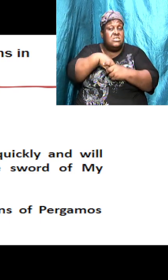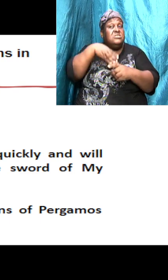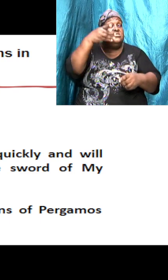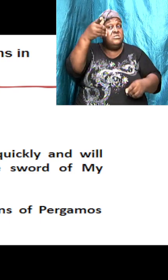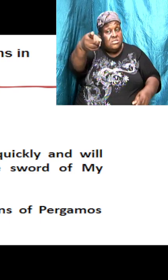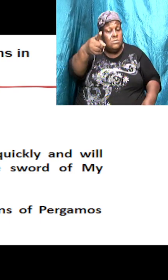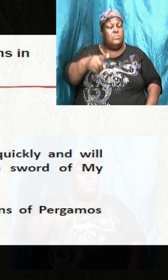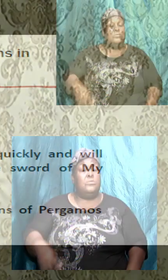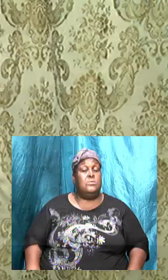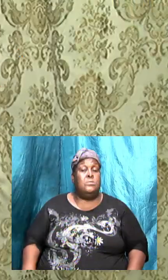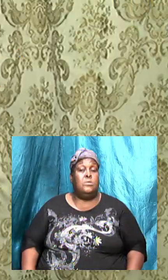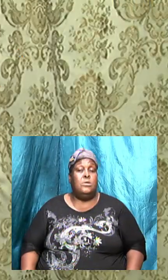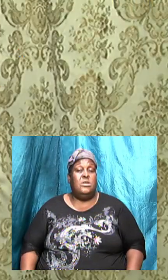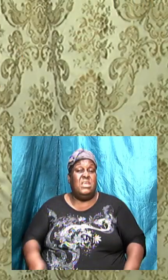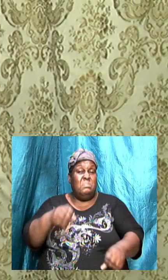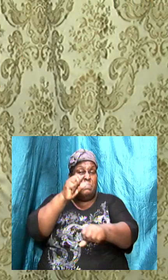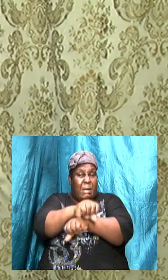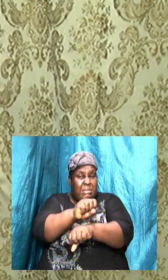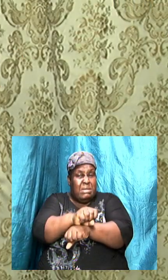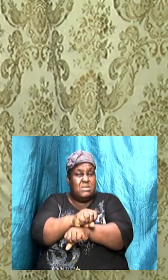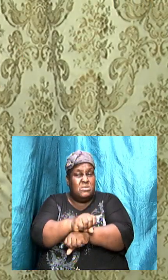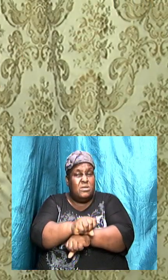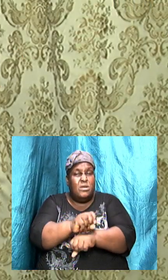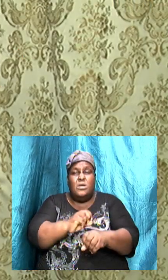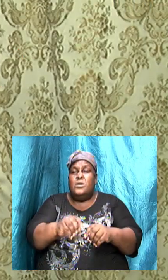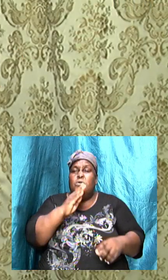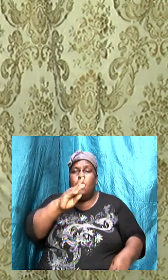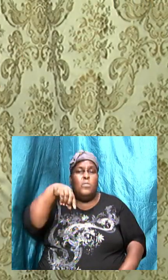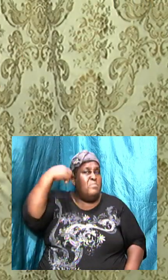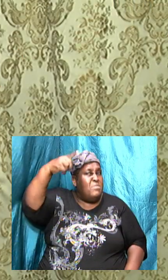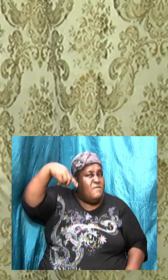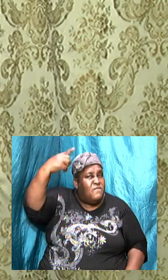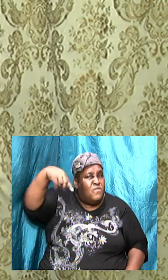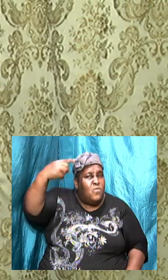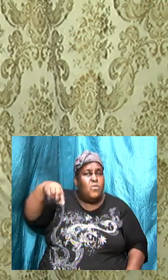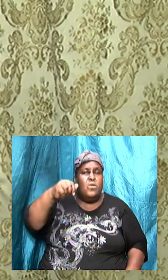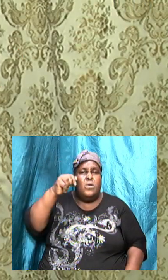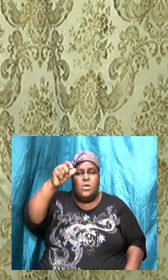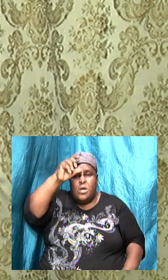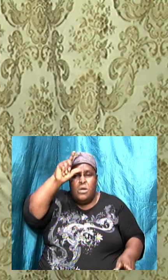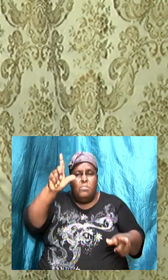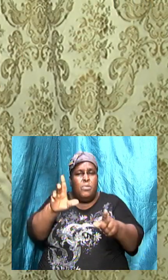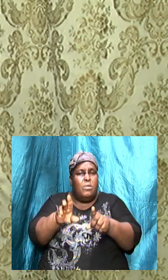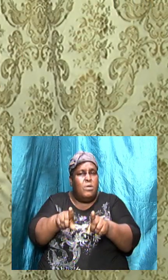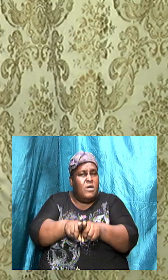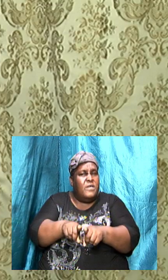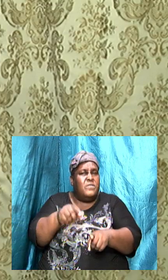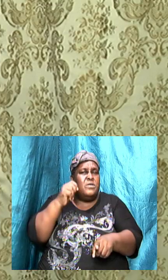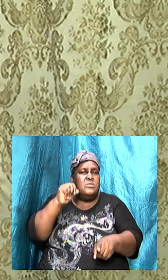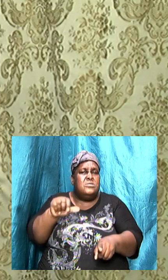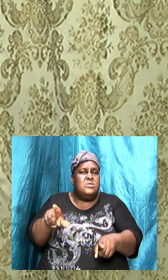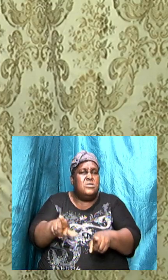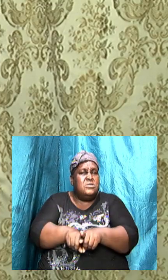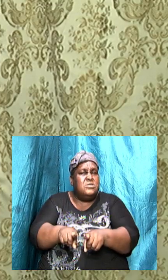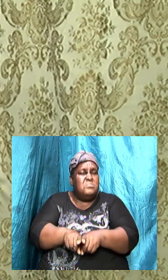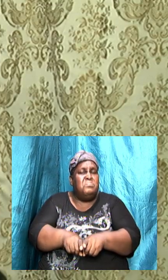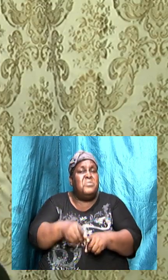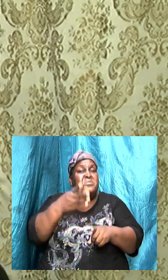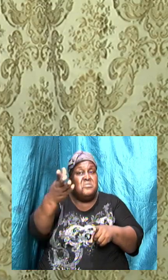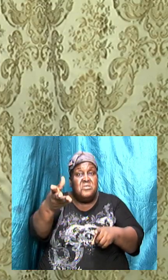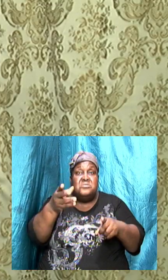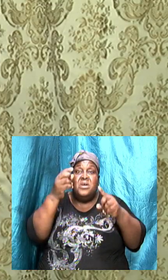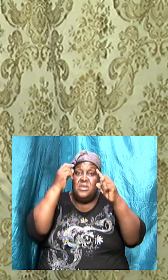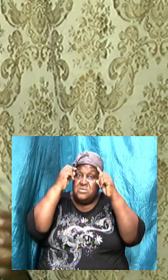no. Don't be fooled, brothers and sisters. These are doctrines